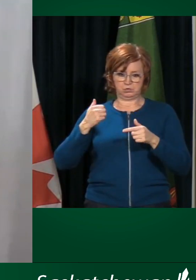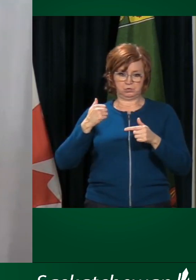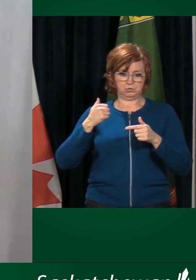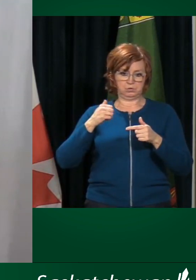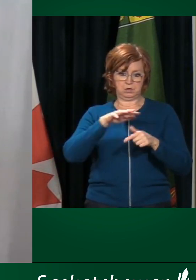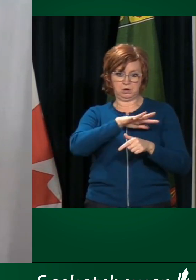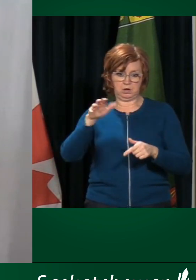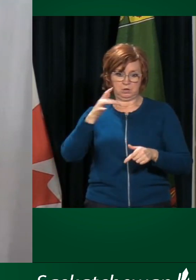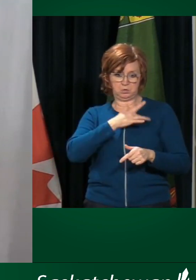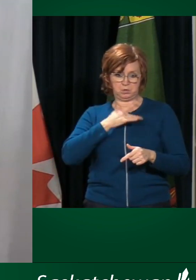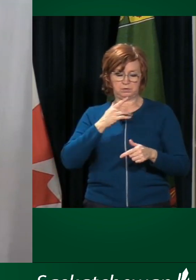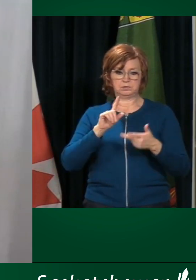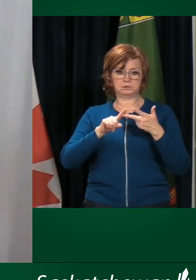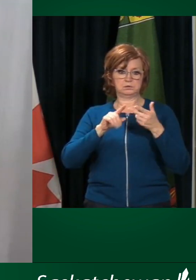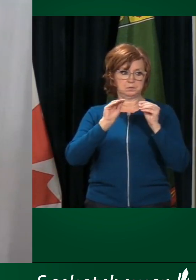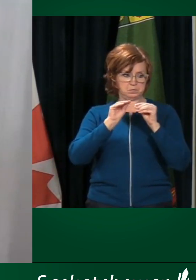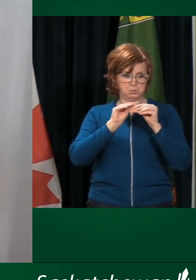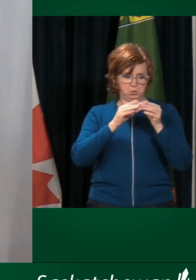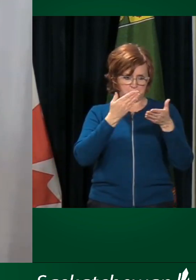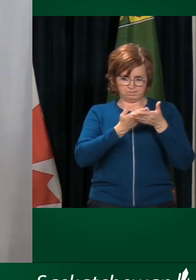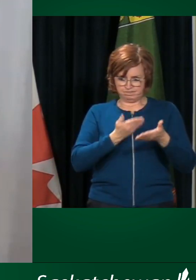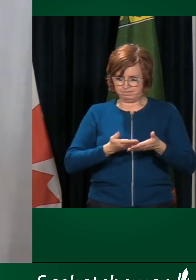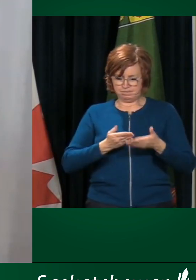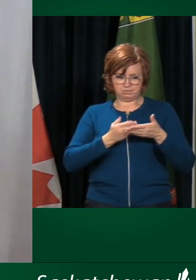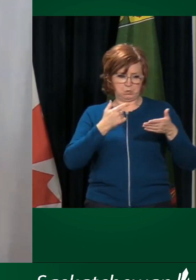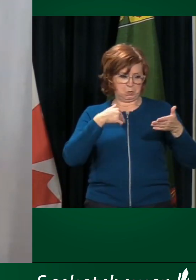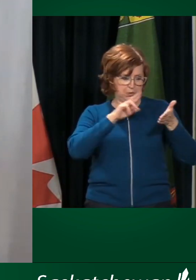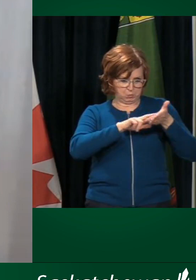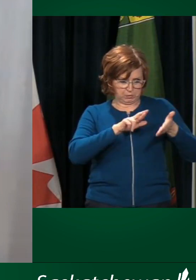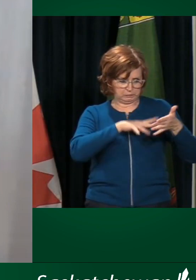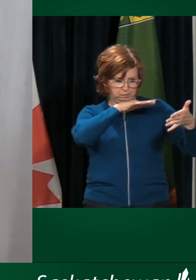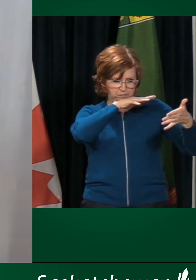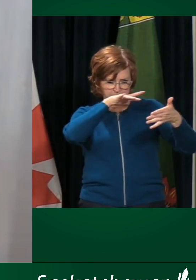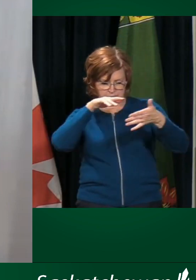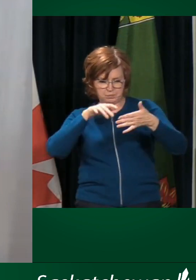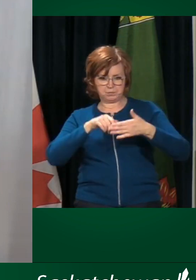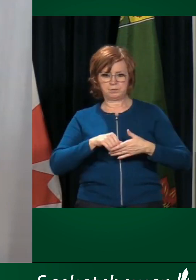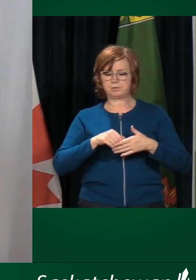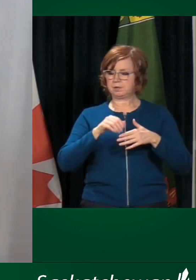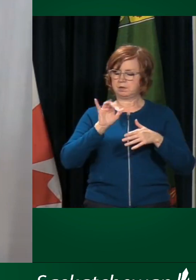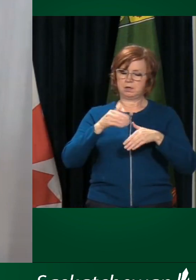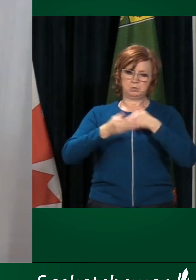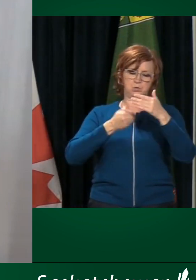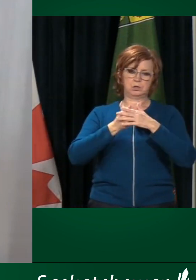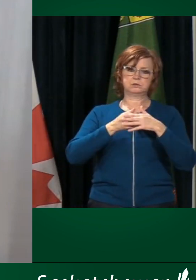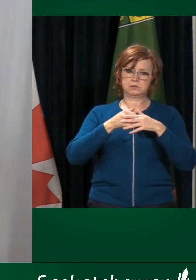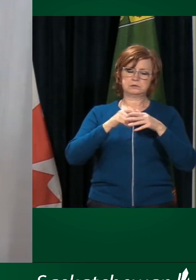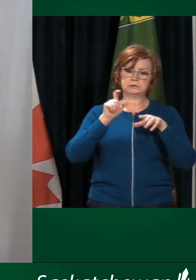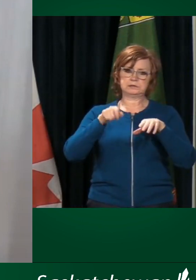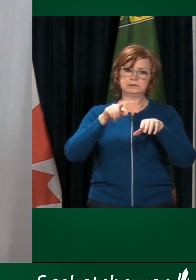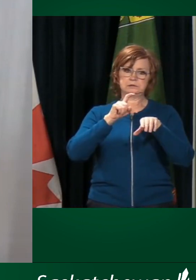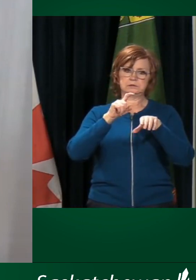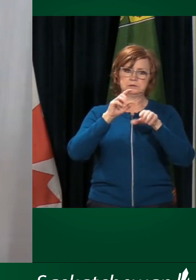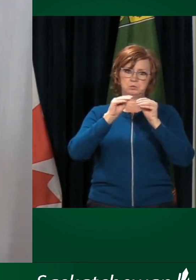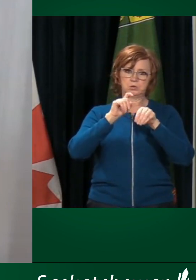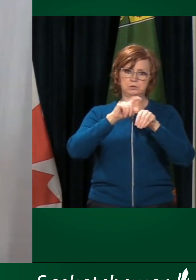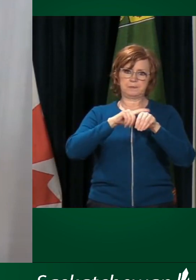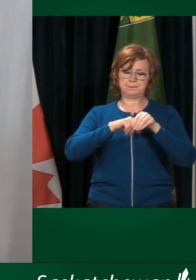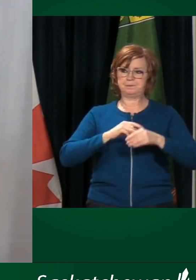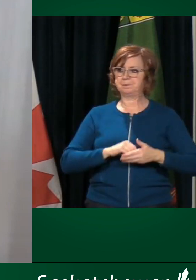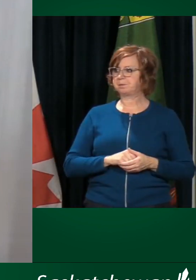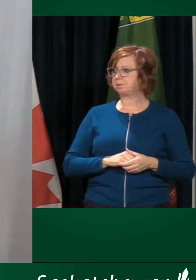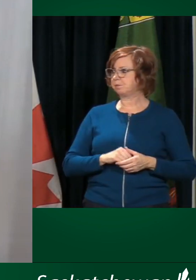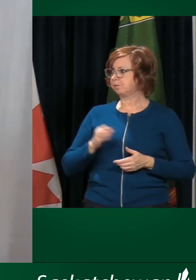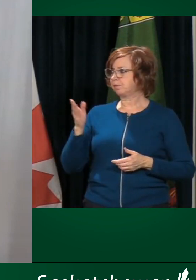bring in more evidence. And so it's an ongoing process to try to improve and make sure that we can provide the best